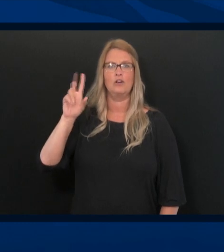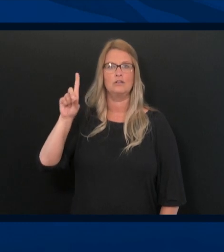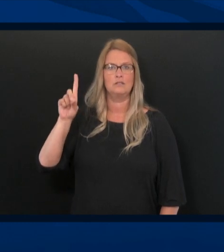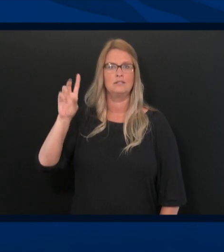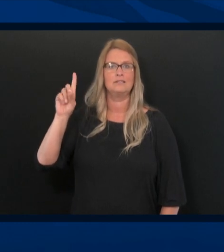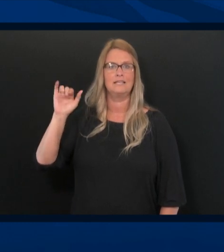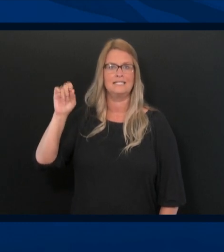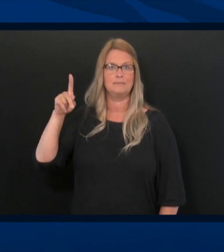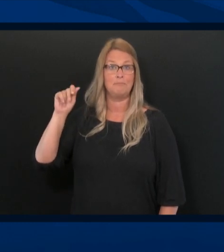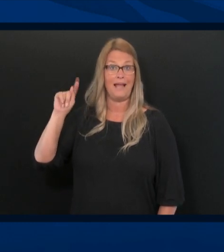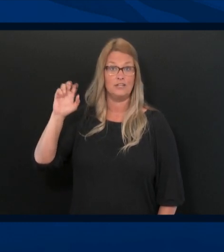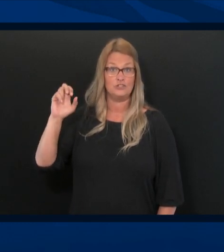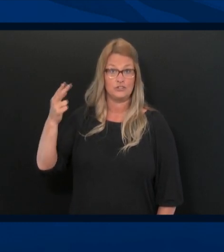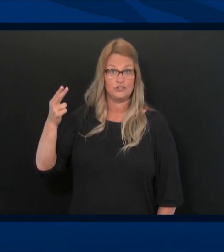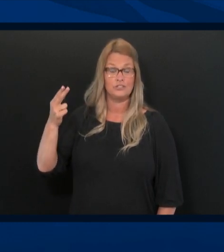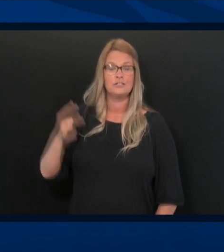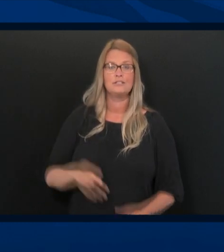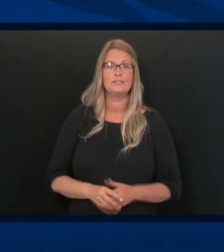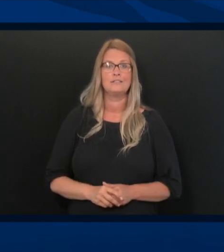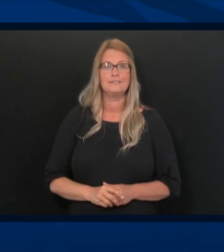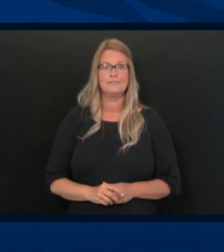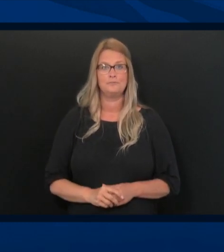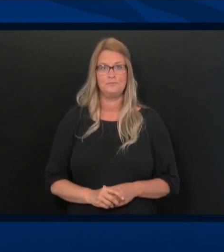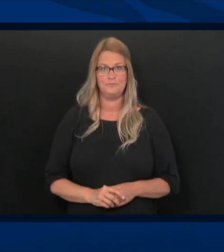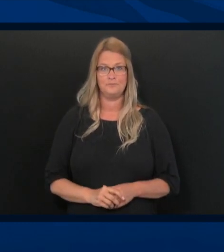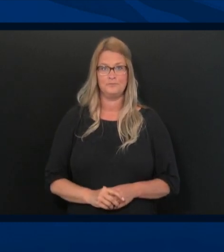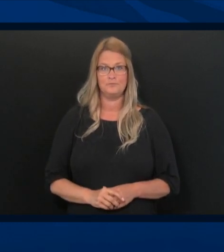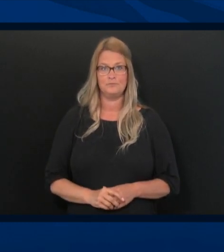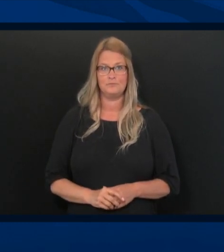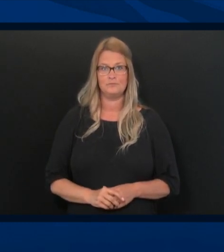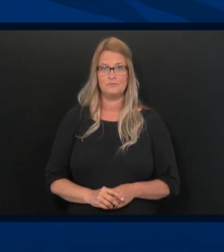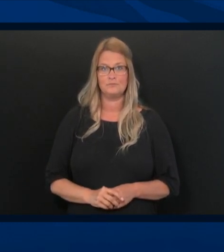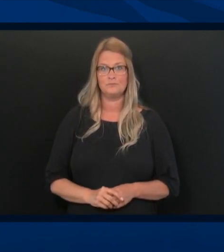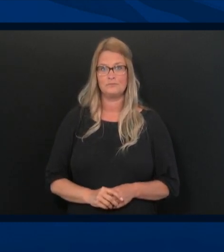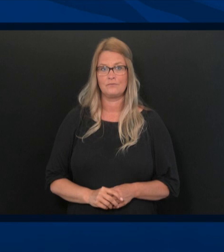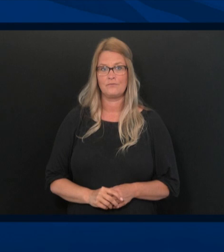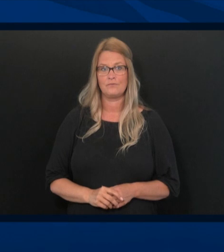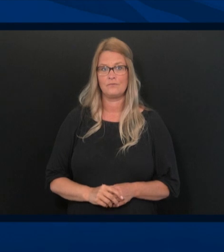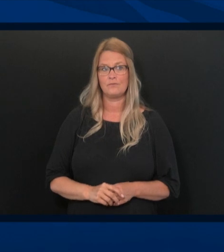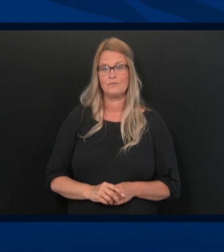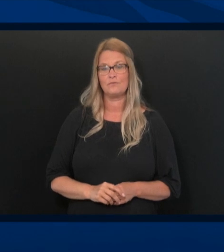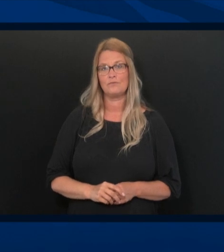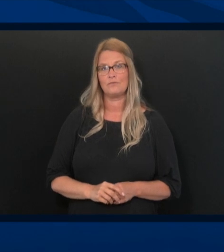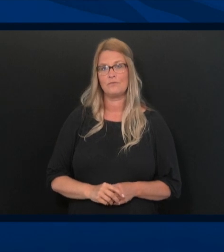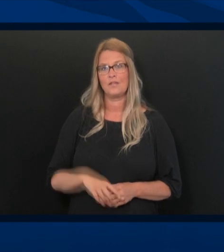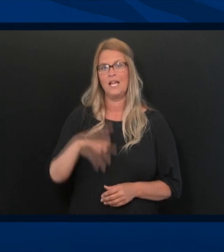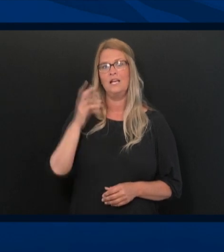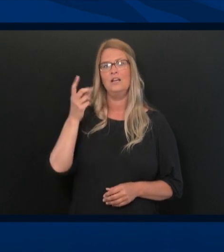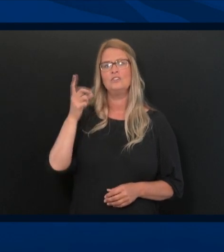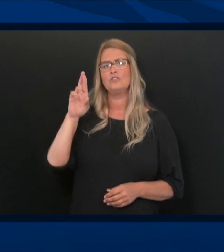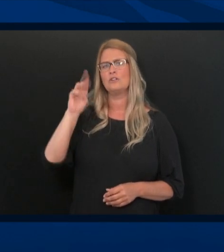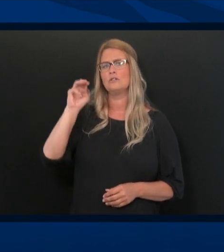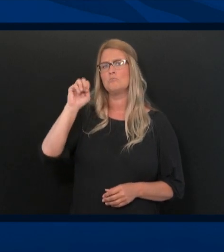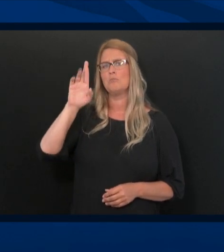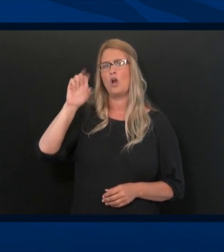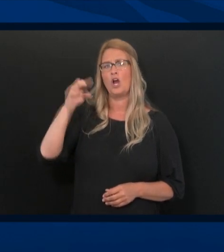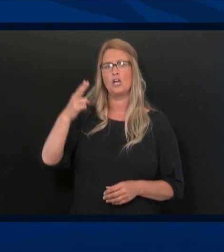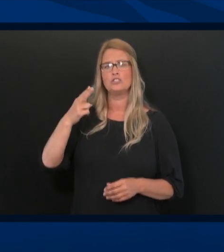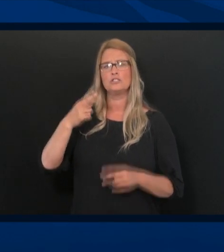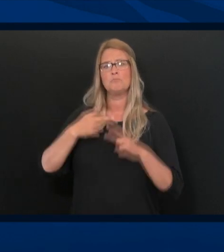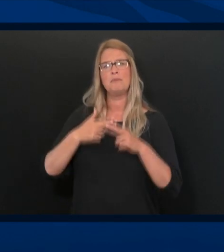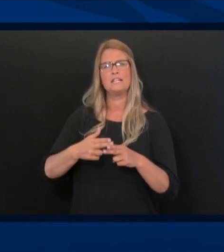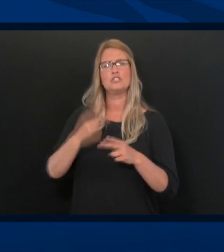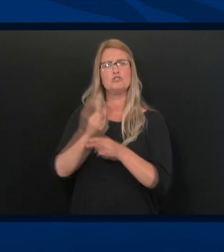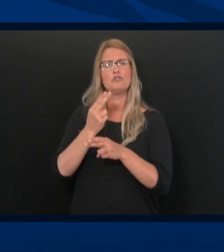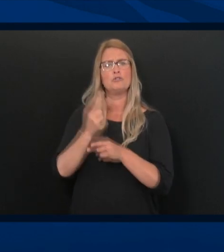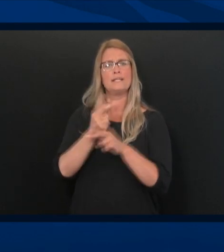Hey all, it's Taylor with the Herald-Dispatch. To Dr. Marsh's remarks today about wearing face masks